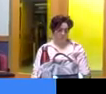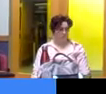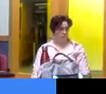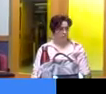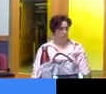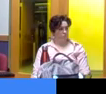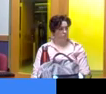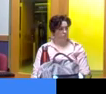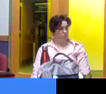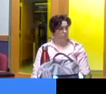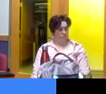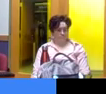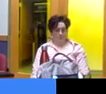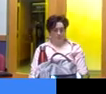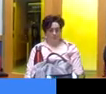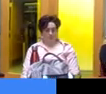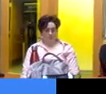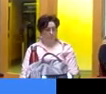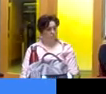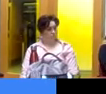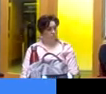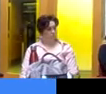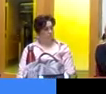the patient to make this visit successful for everyone.